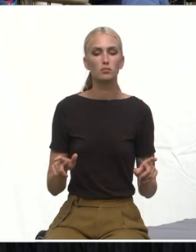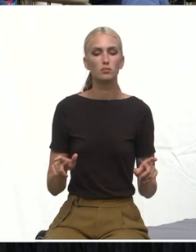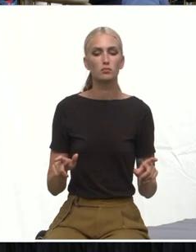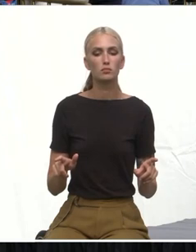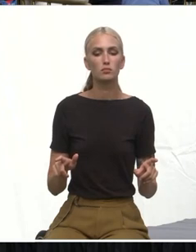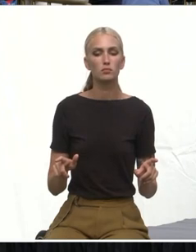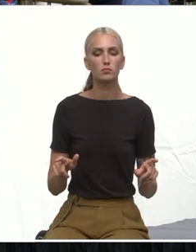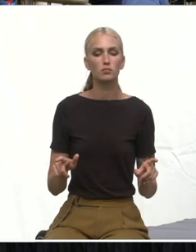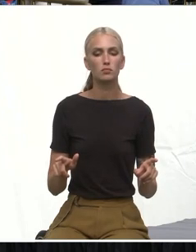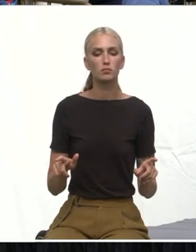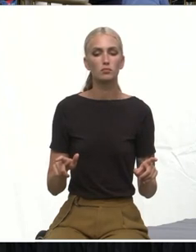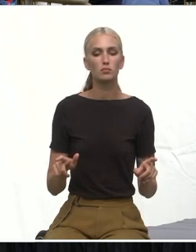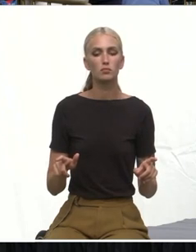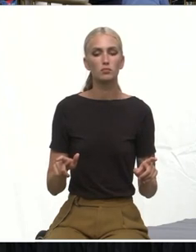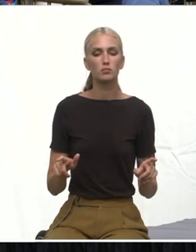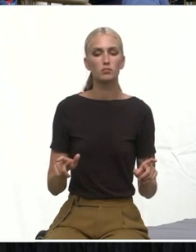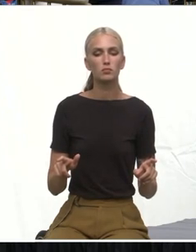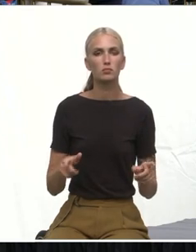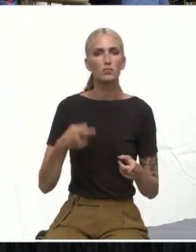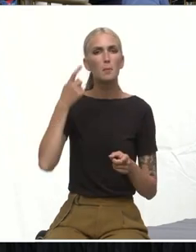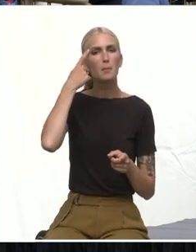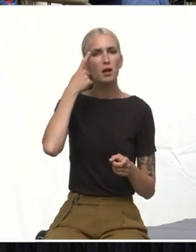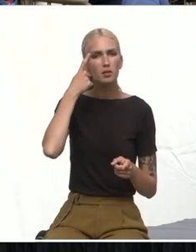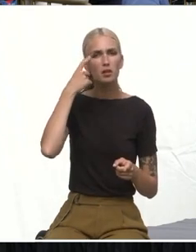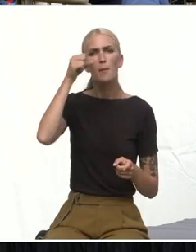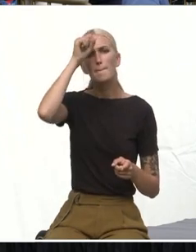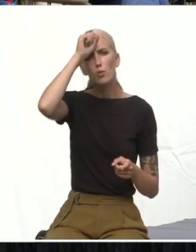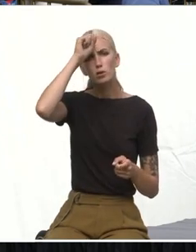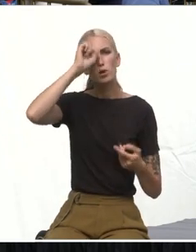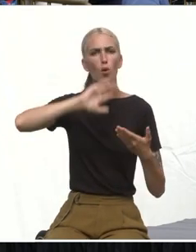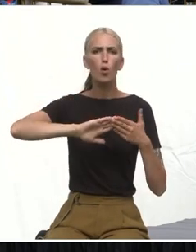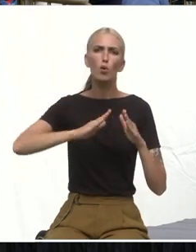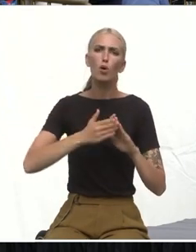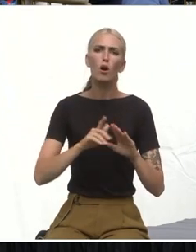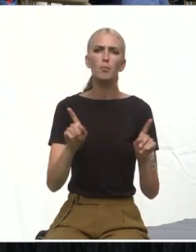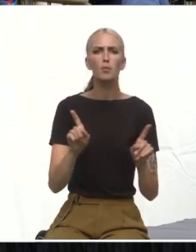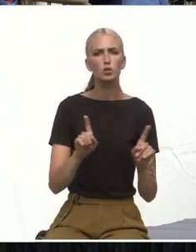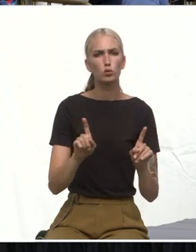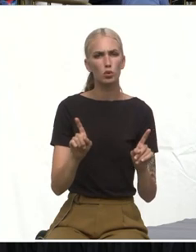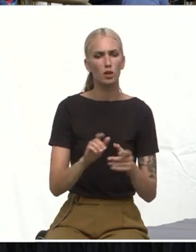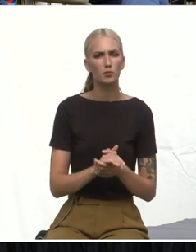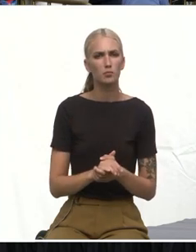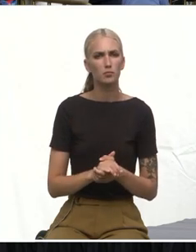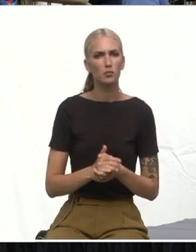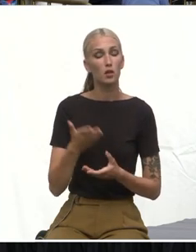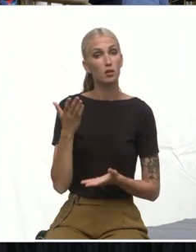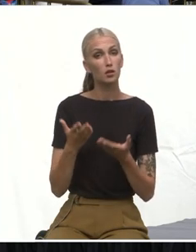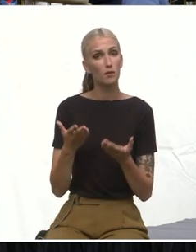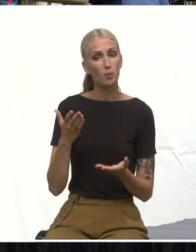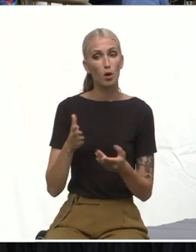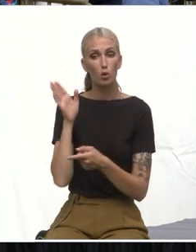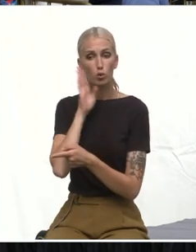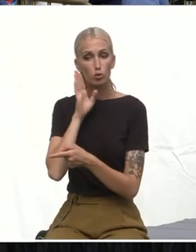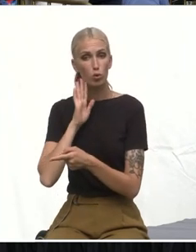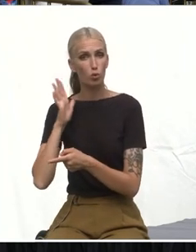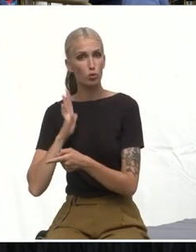thinking about how is the situation for boys, and maybe also have the same expectation to boys as you have to